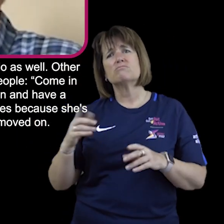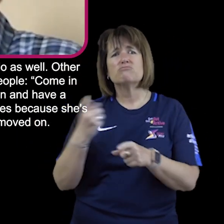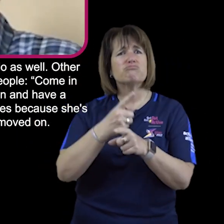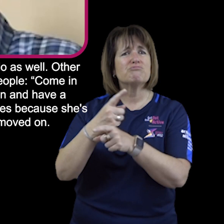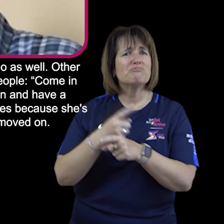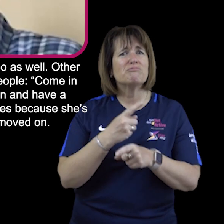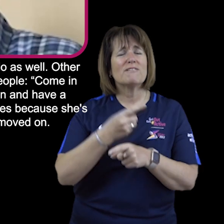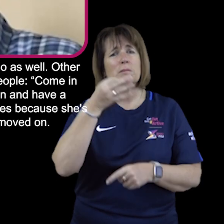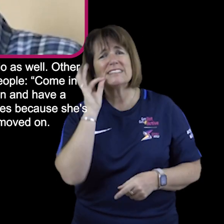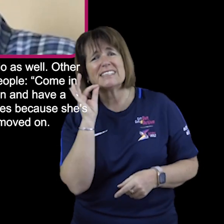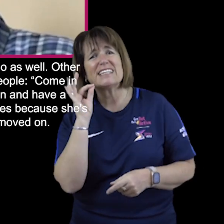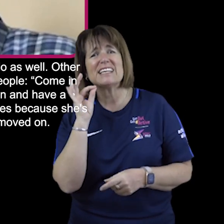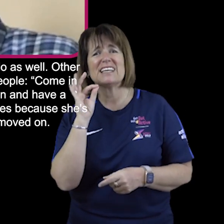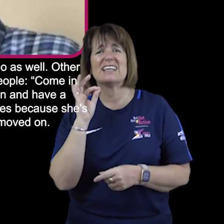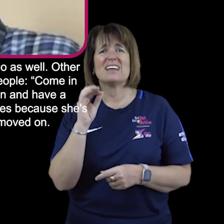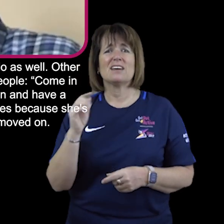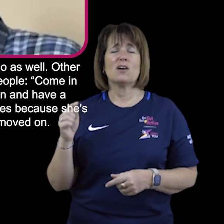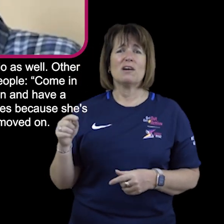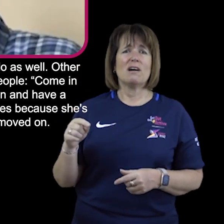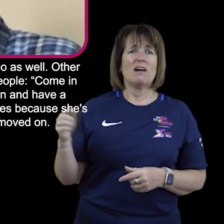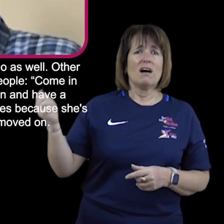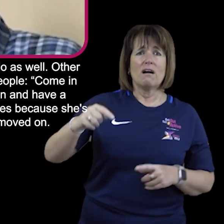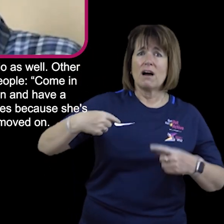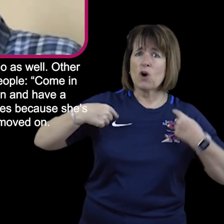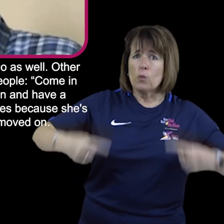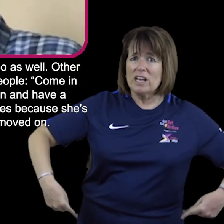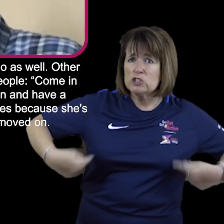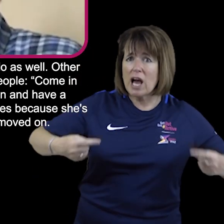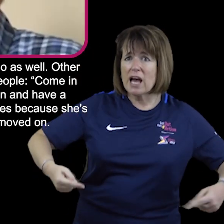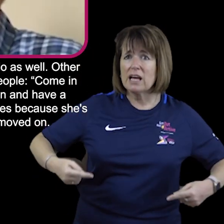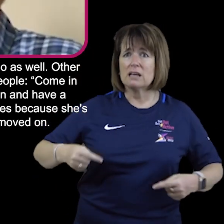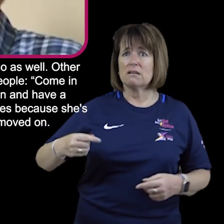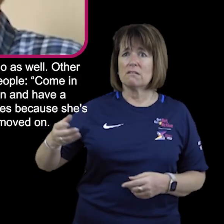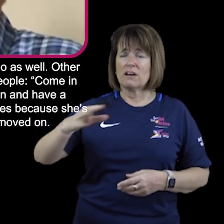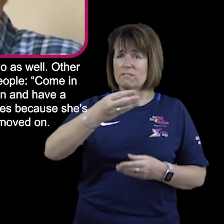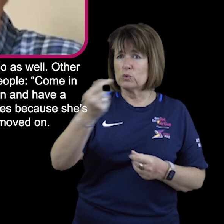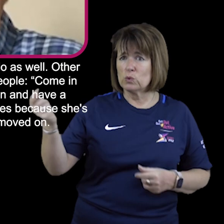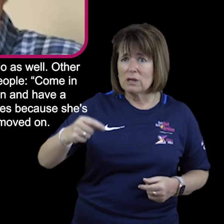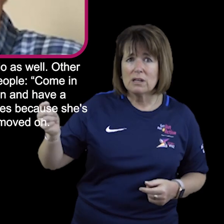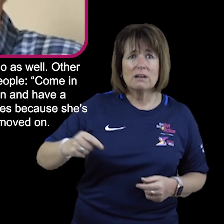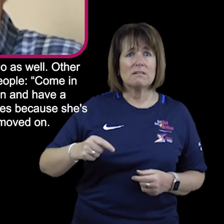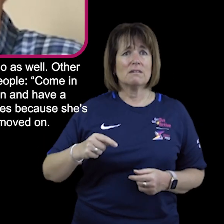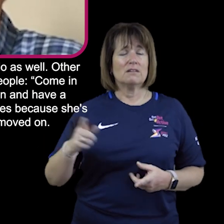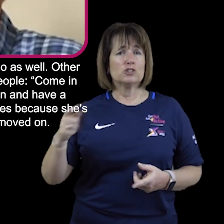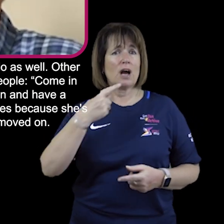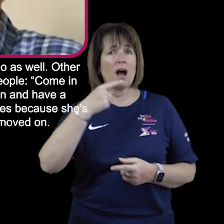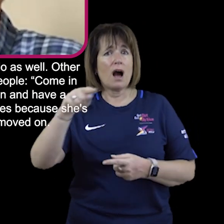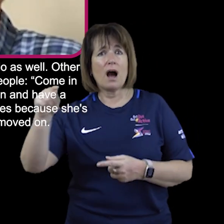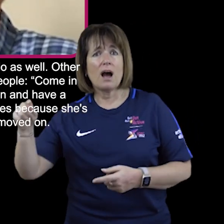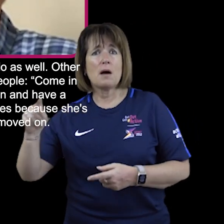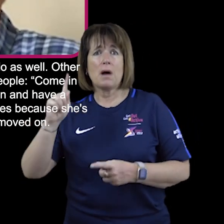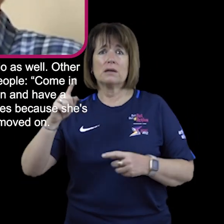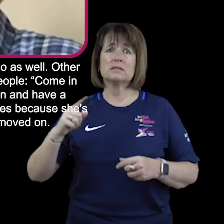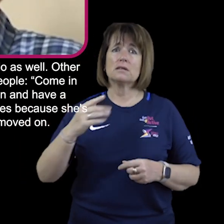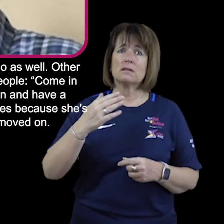Drop in and have a cup of tea, and people come and go. You know, we've got a wheelchair user who's been a couple of times because she's got other things on.